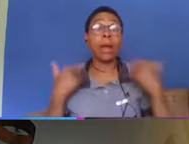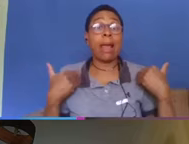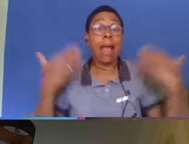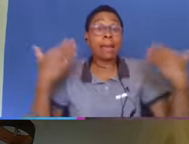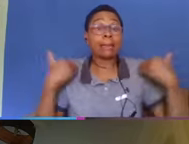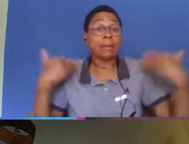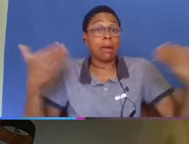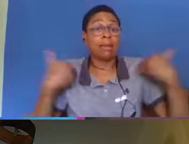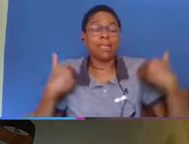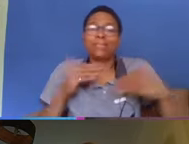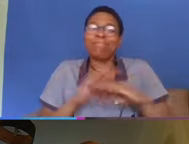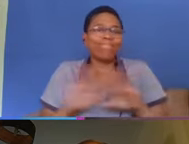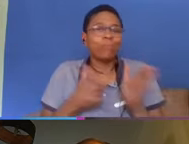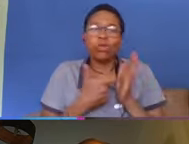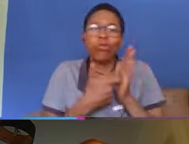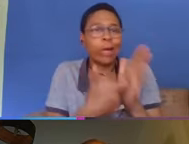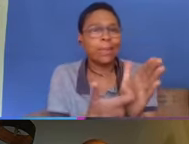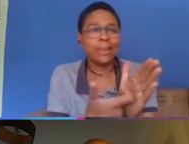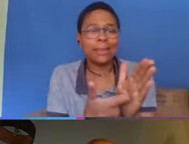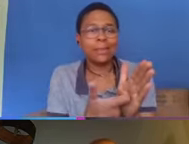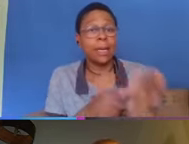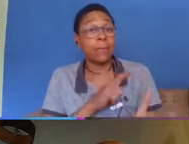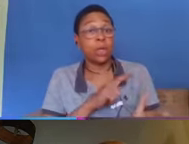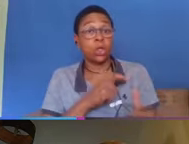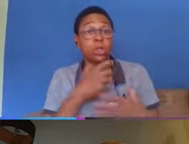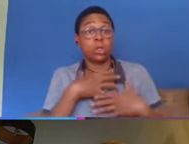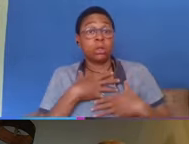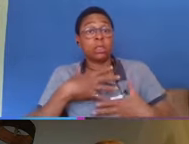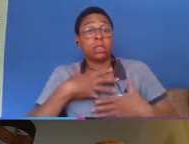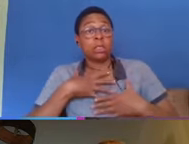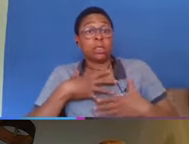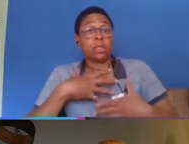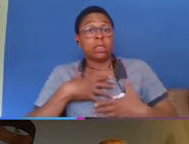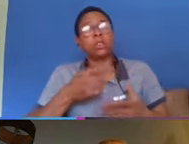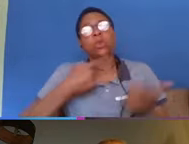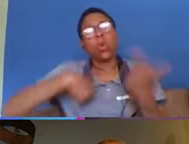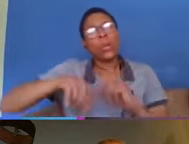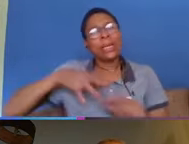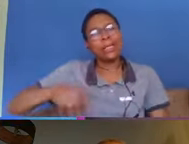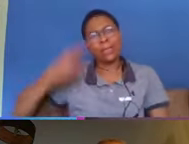but we've got to look at what we mean by exercise within this.